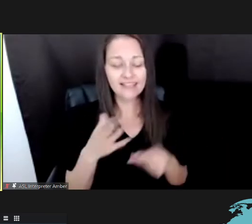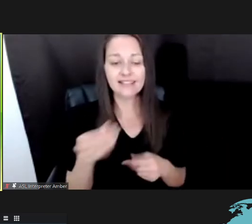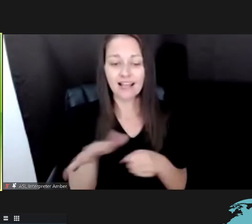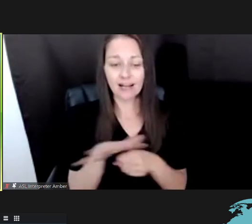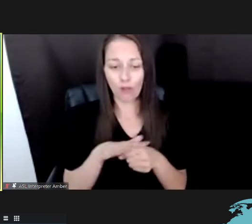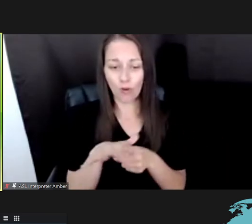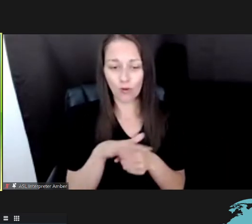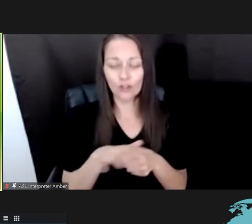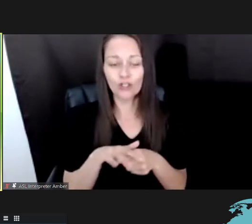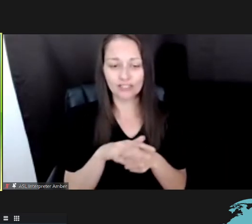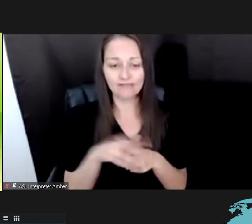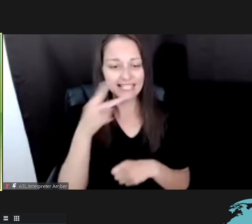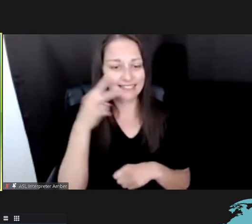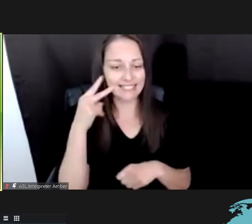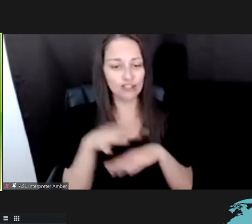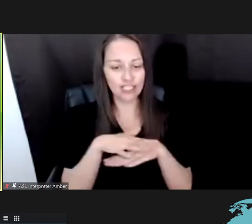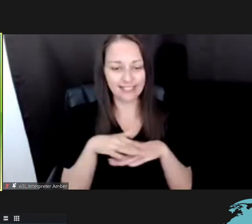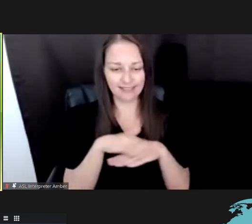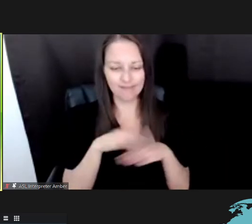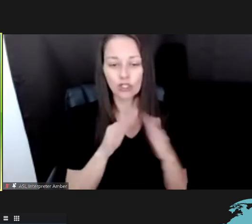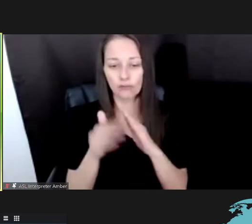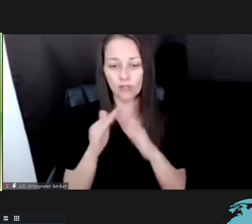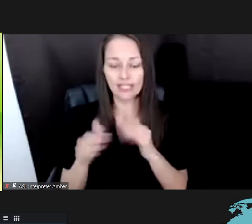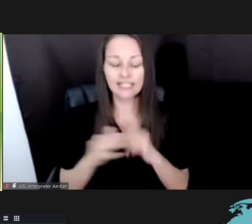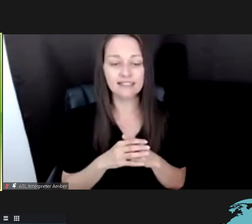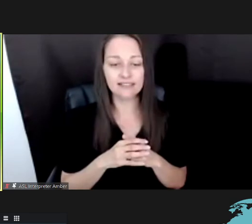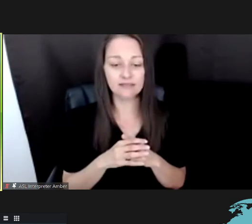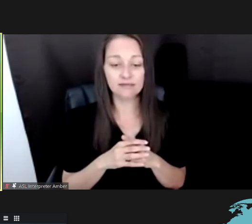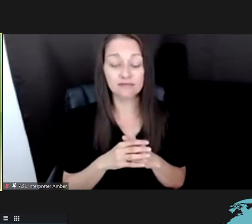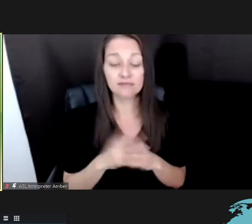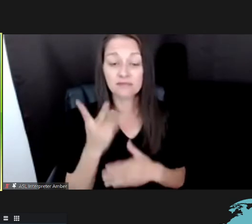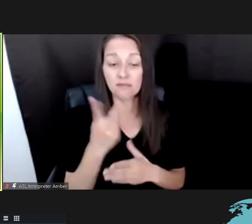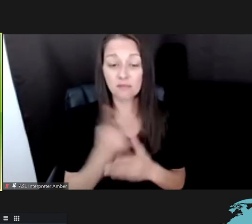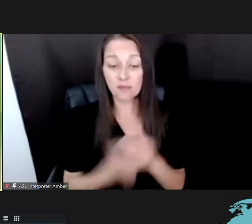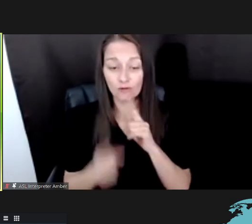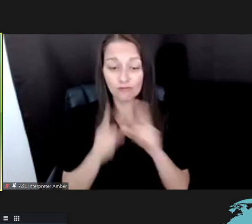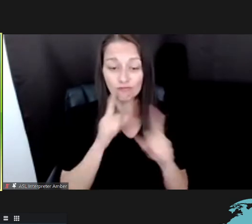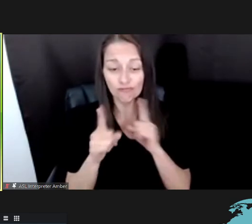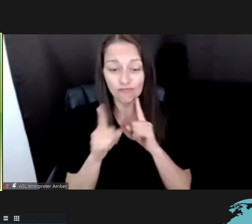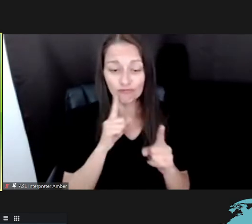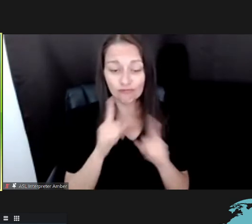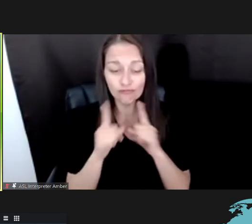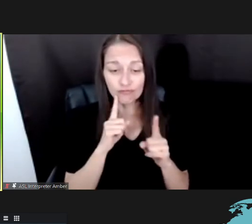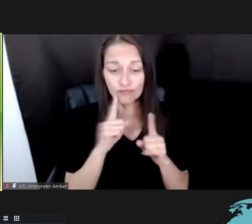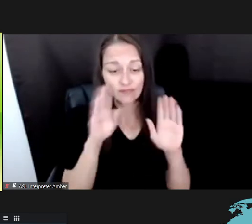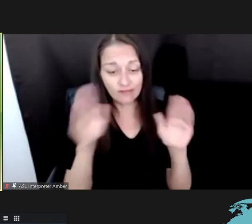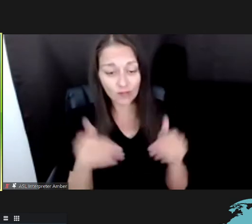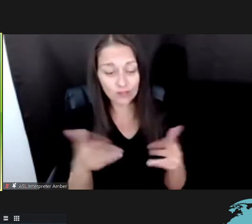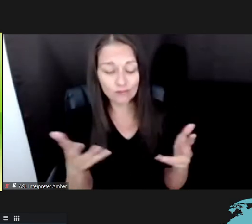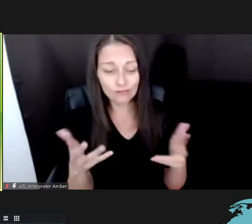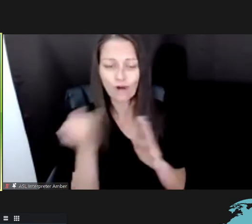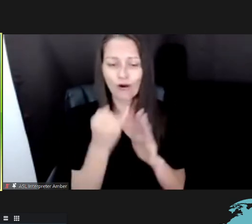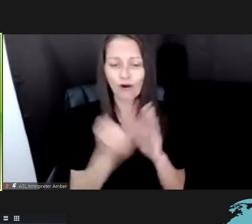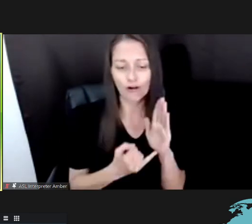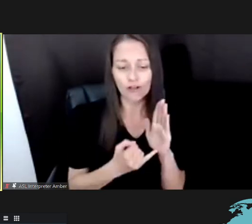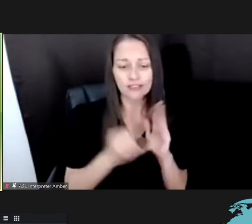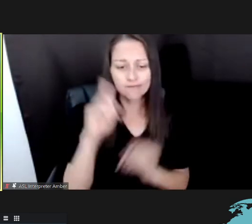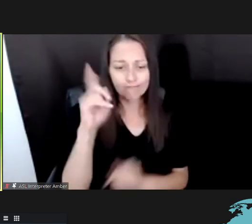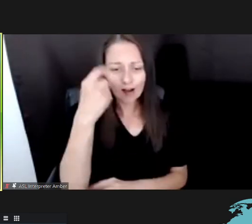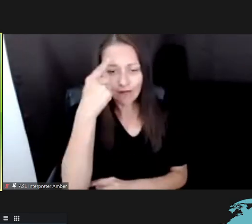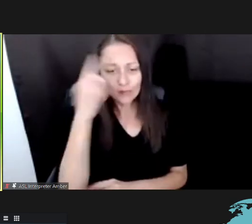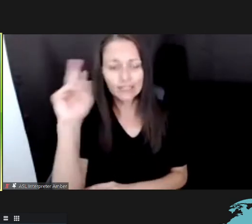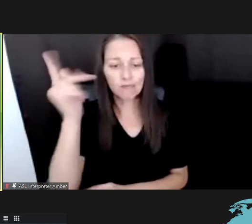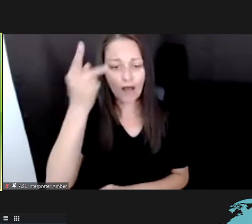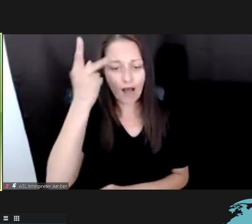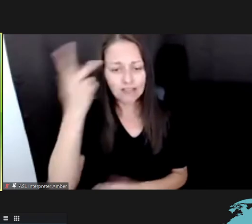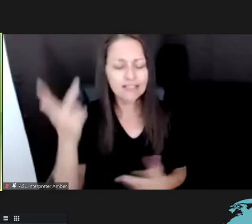communities. Both of these conversations speak in large part to the relationship between art and government or politics, and also what it means